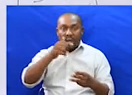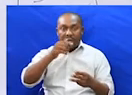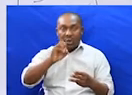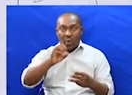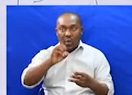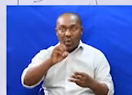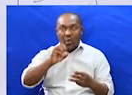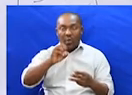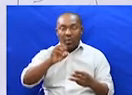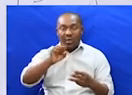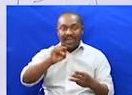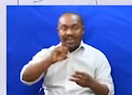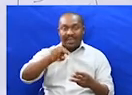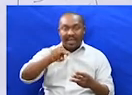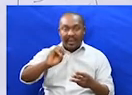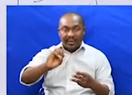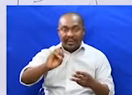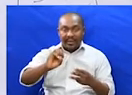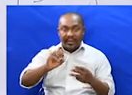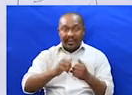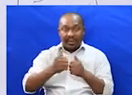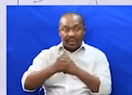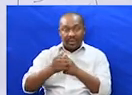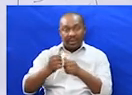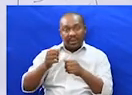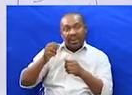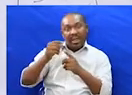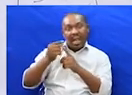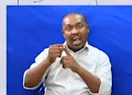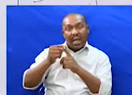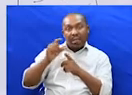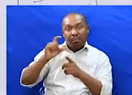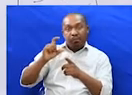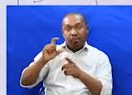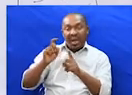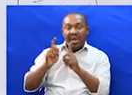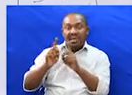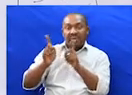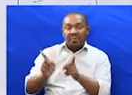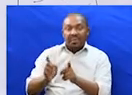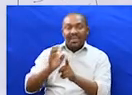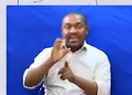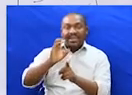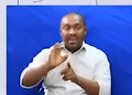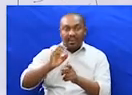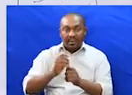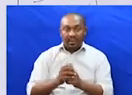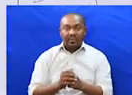cytosine, represented by letter C. Cytosine. Another one